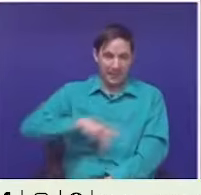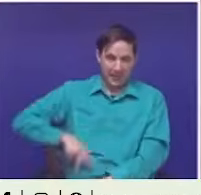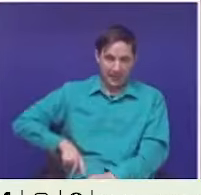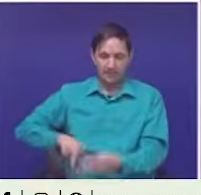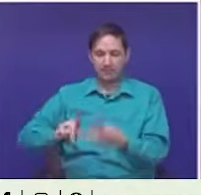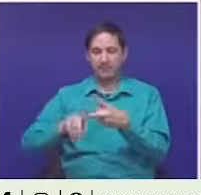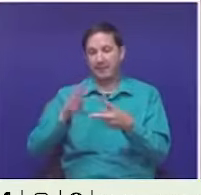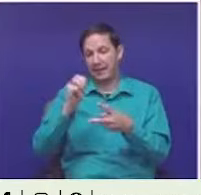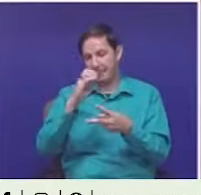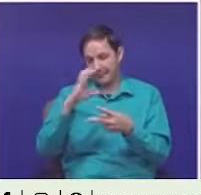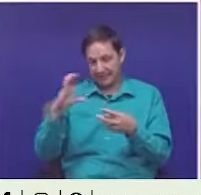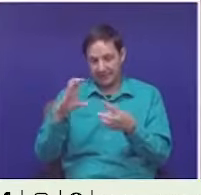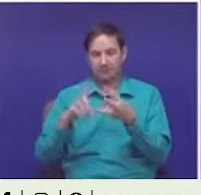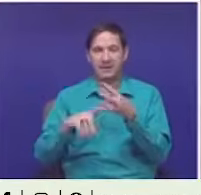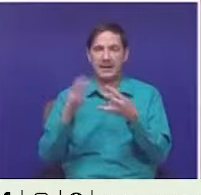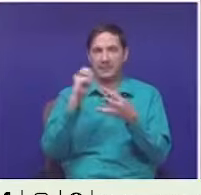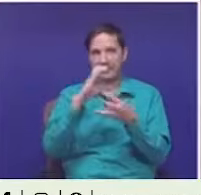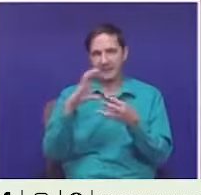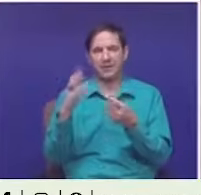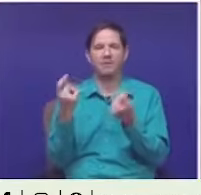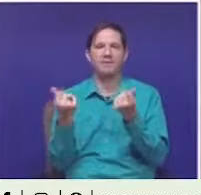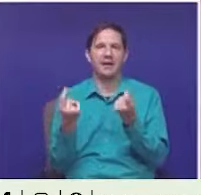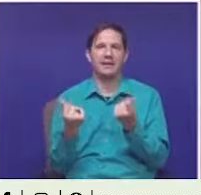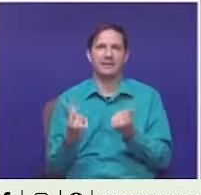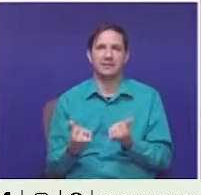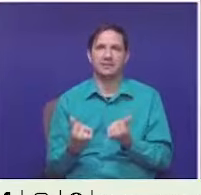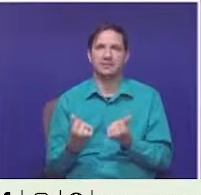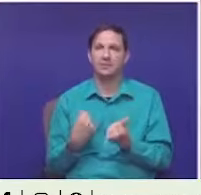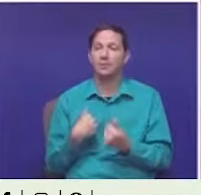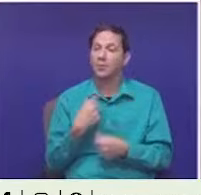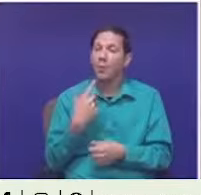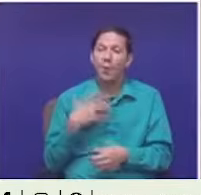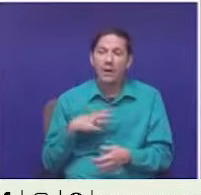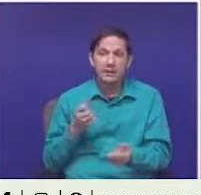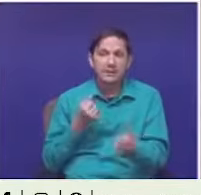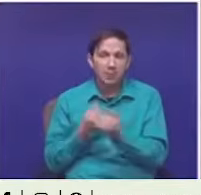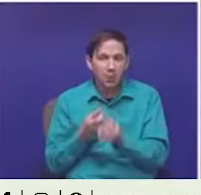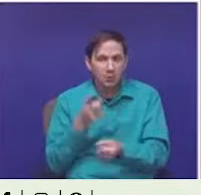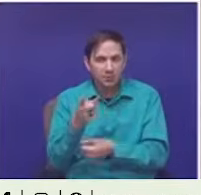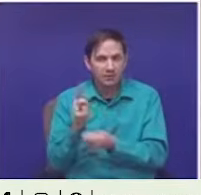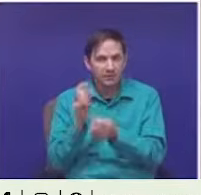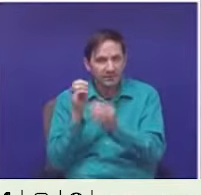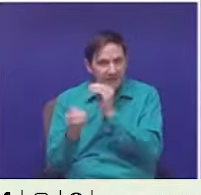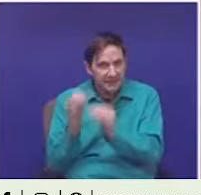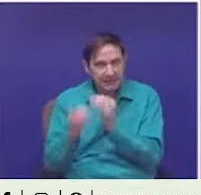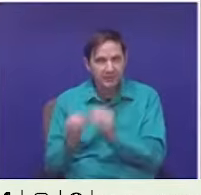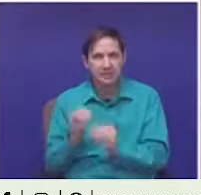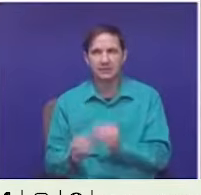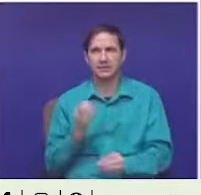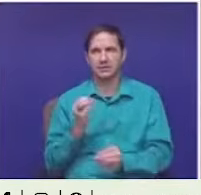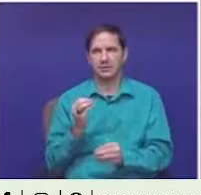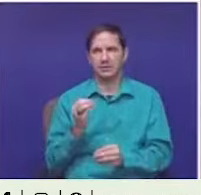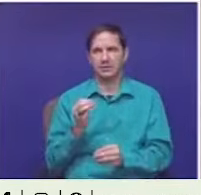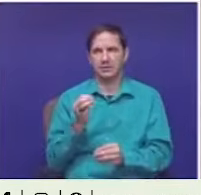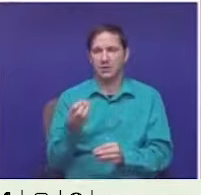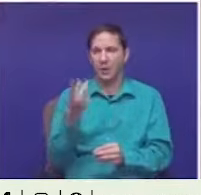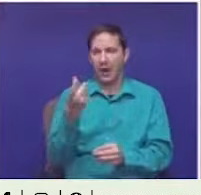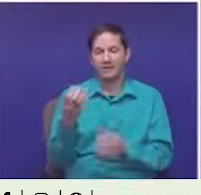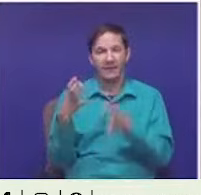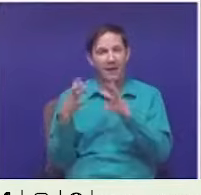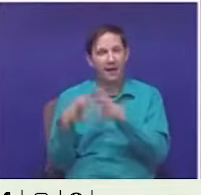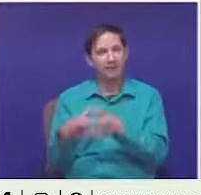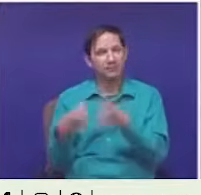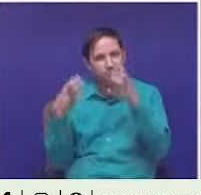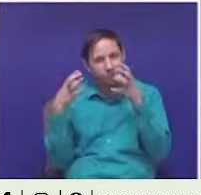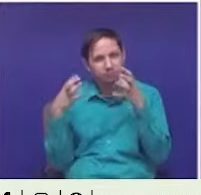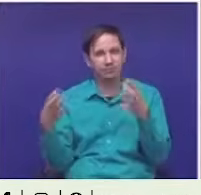and the MEC for Finance. And we said, we are your partners. We want to support you to turn this thing around. You house one of the largest